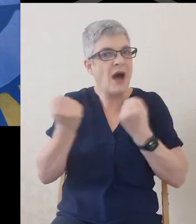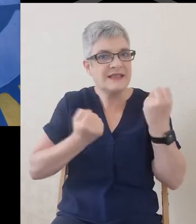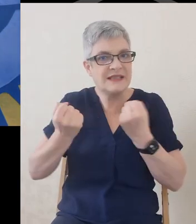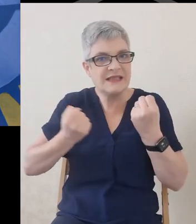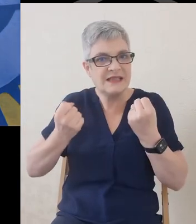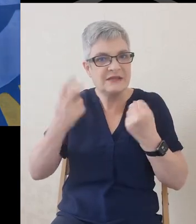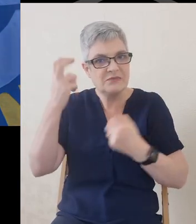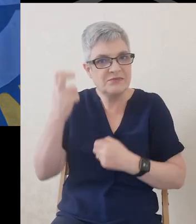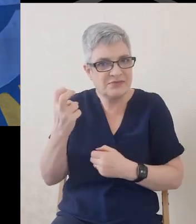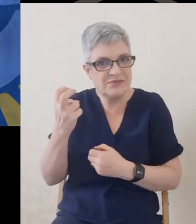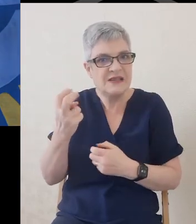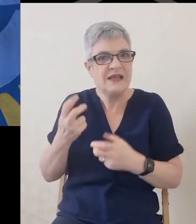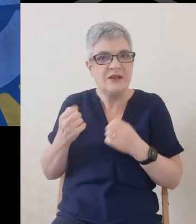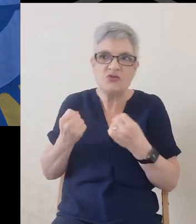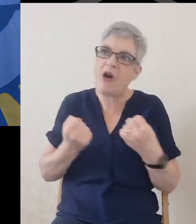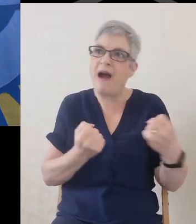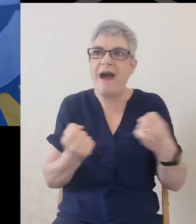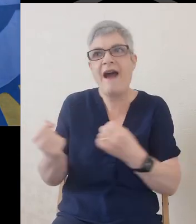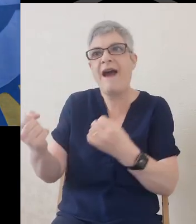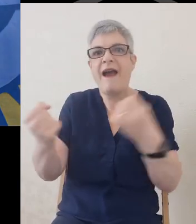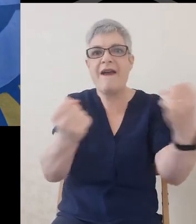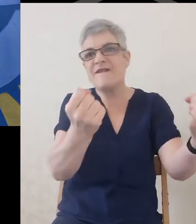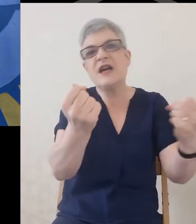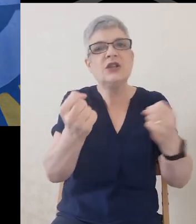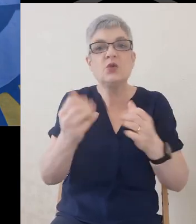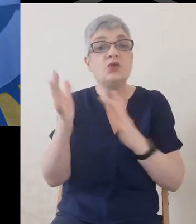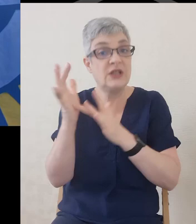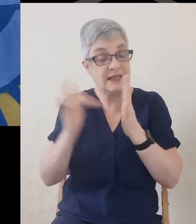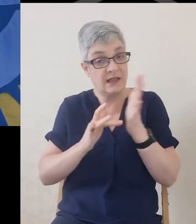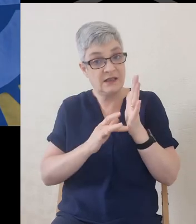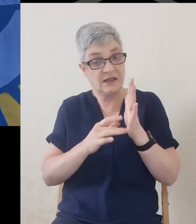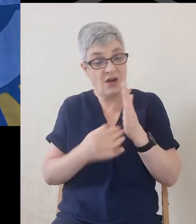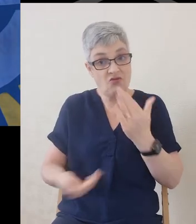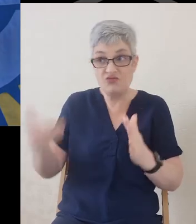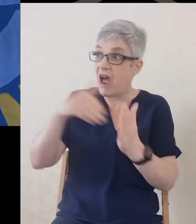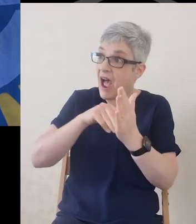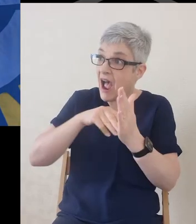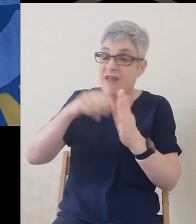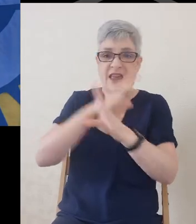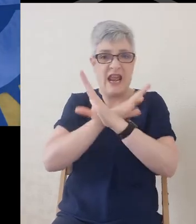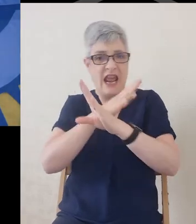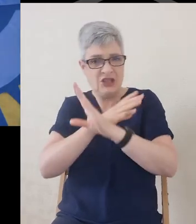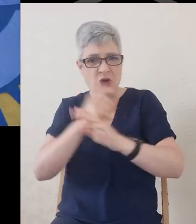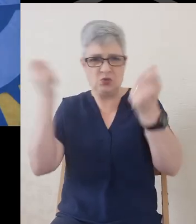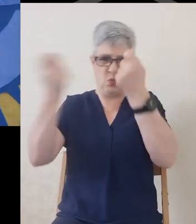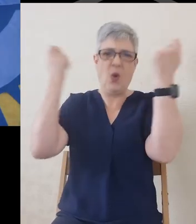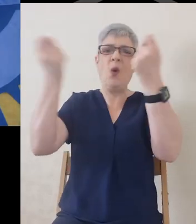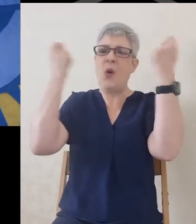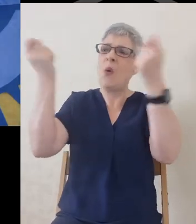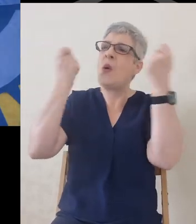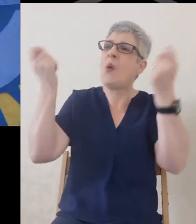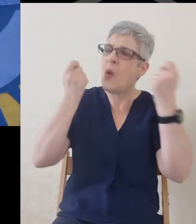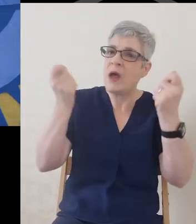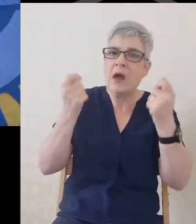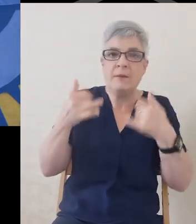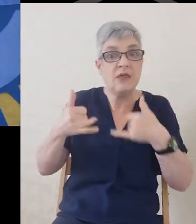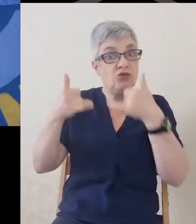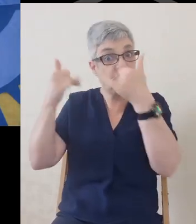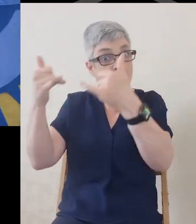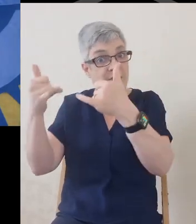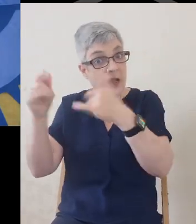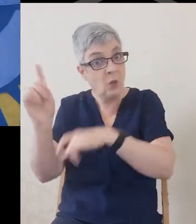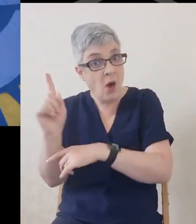the city. Jesus would arrive and the angels would be cheering, and the trophy that Jesus held